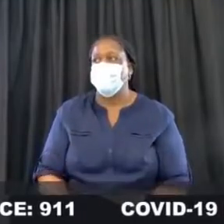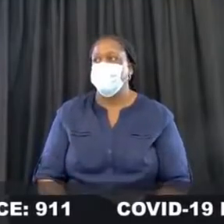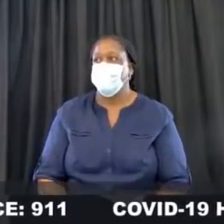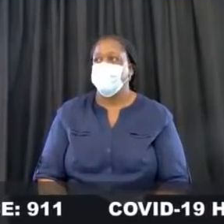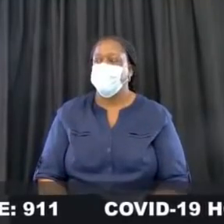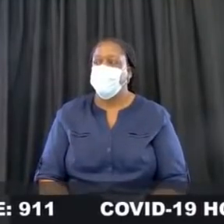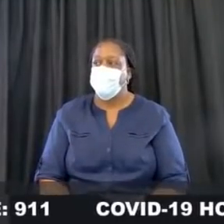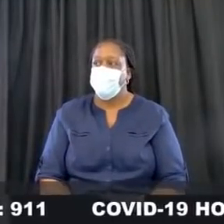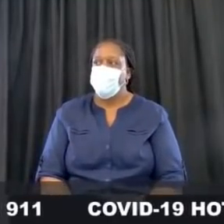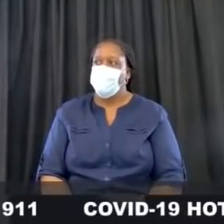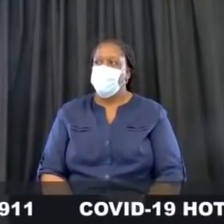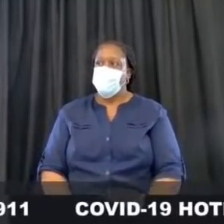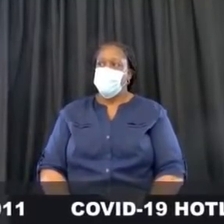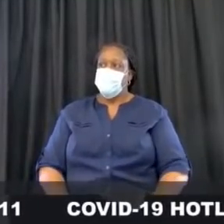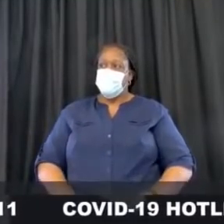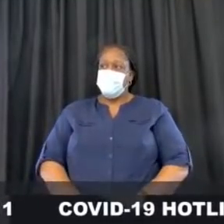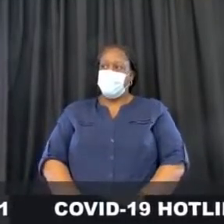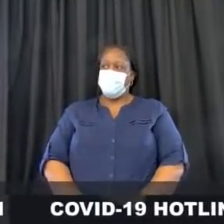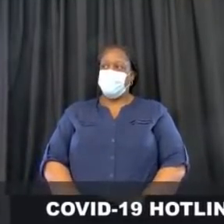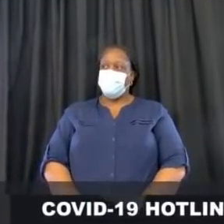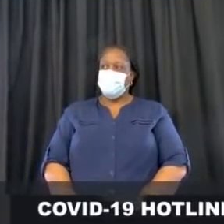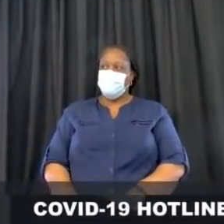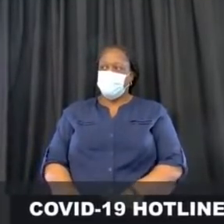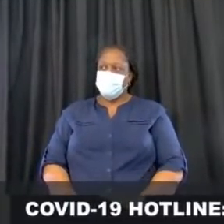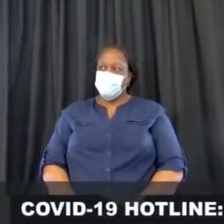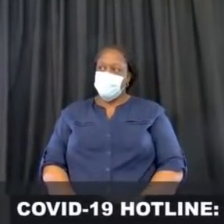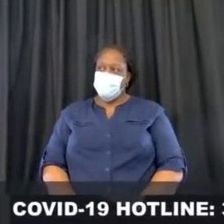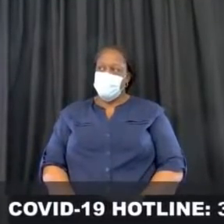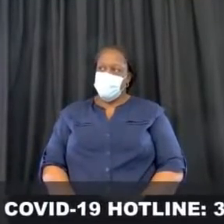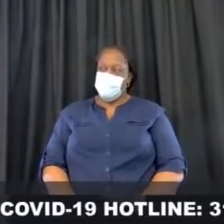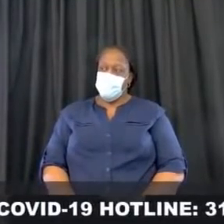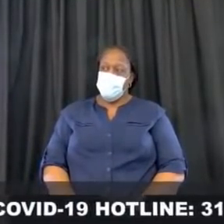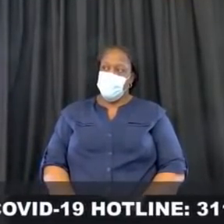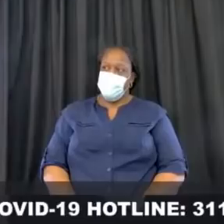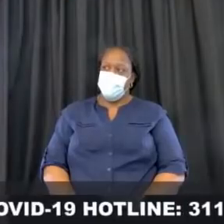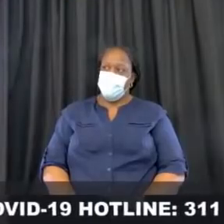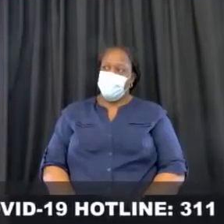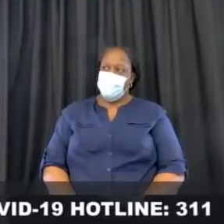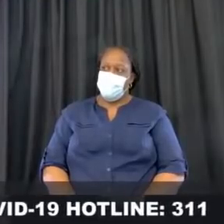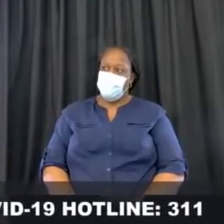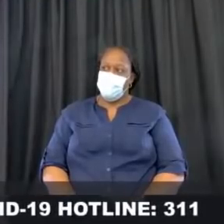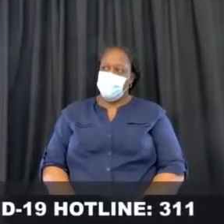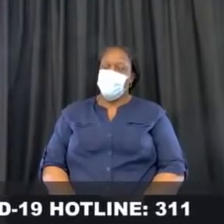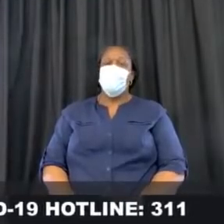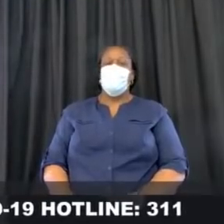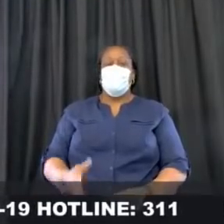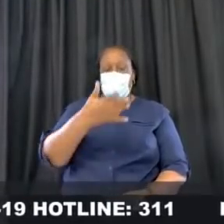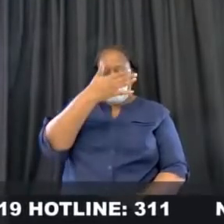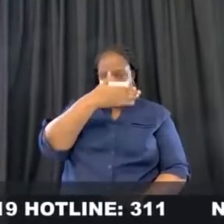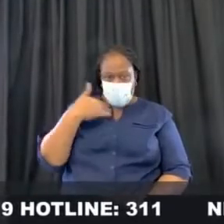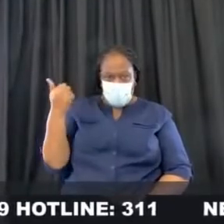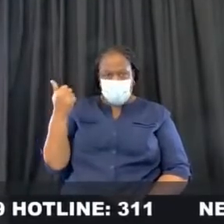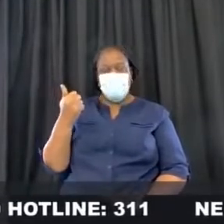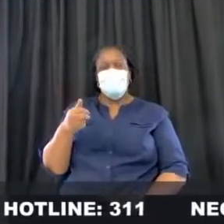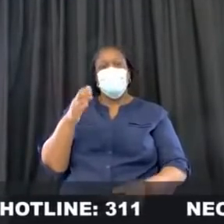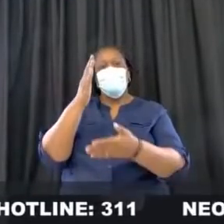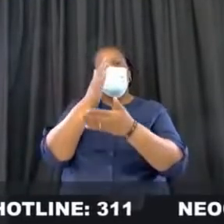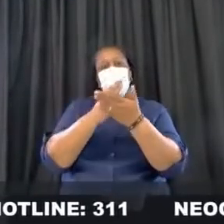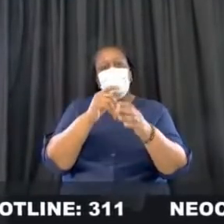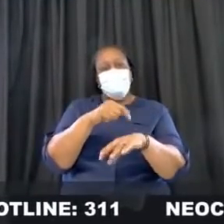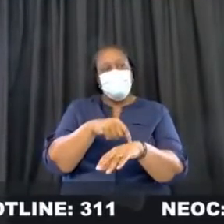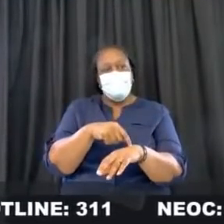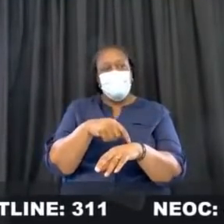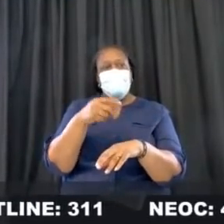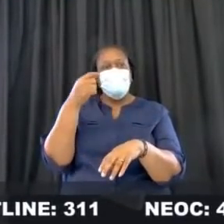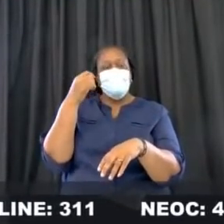being retested, showing that they have remained positive and they haven't recovered. The dashboard might not be ready